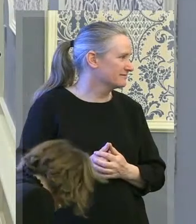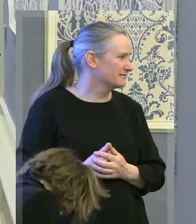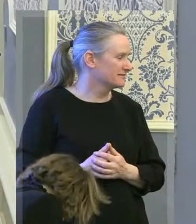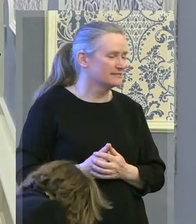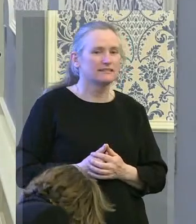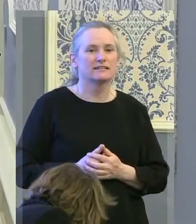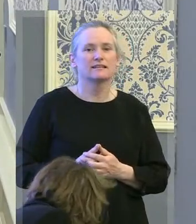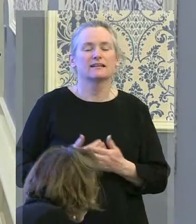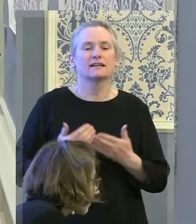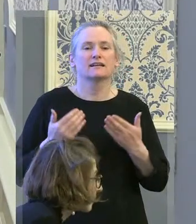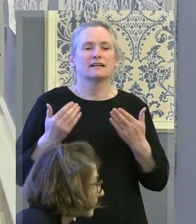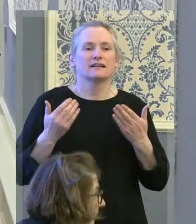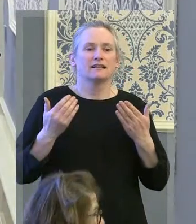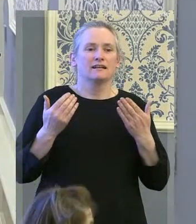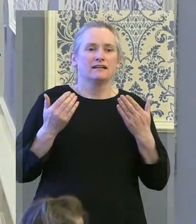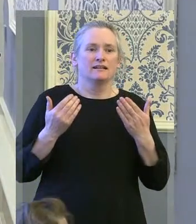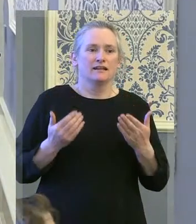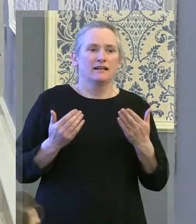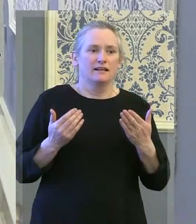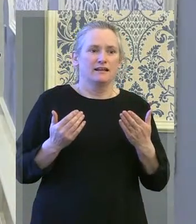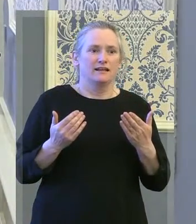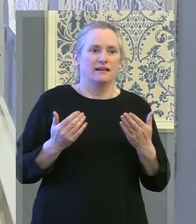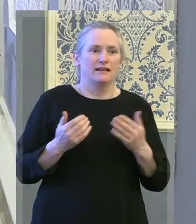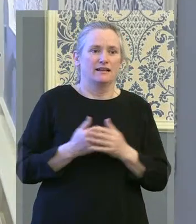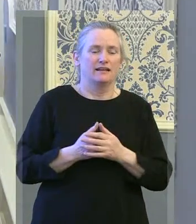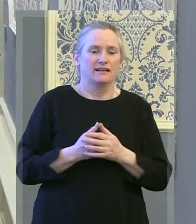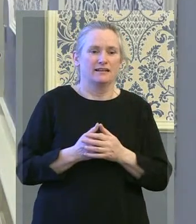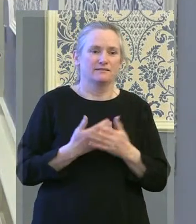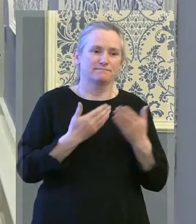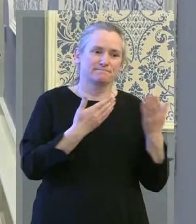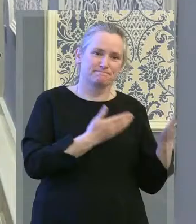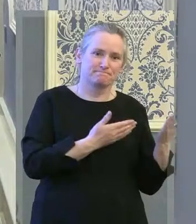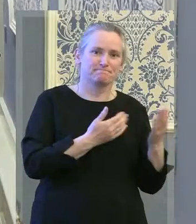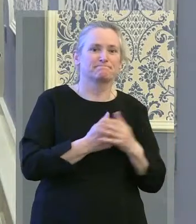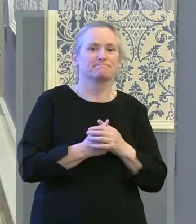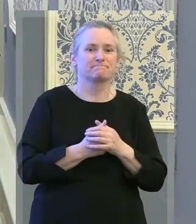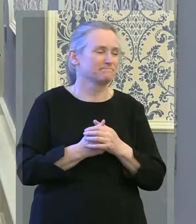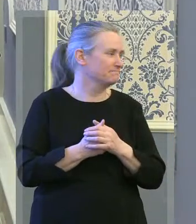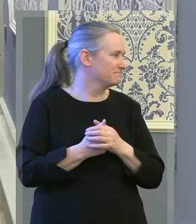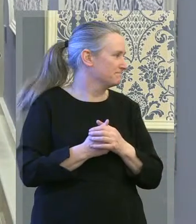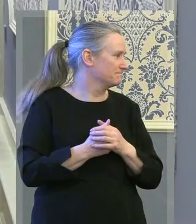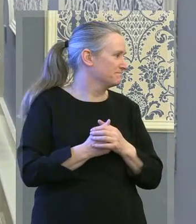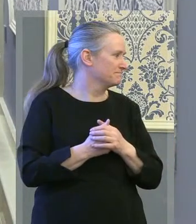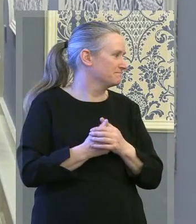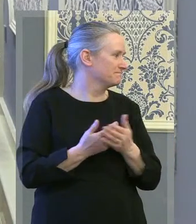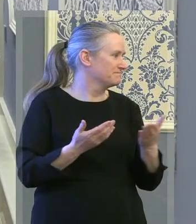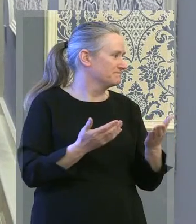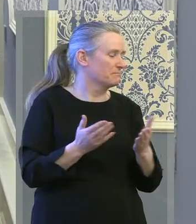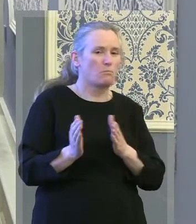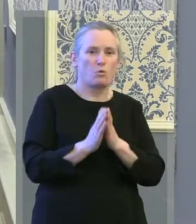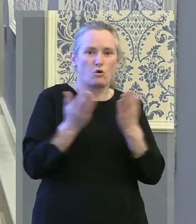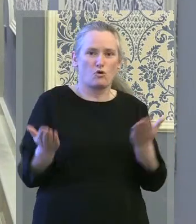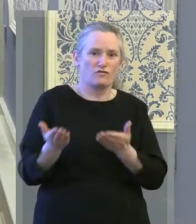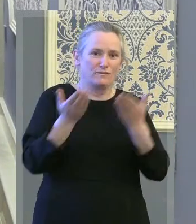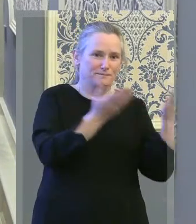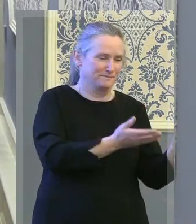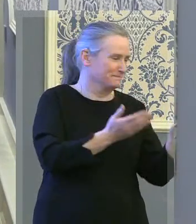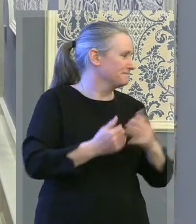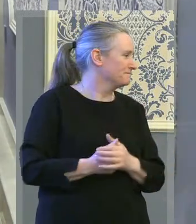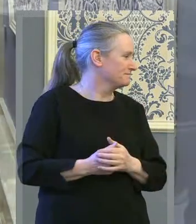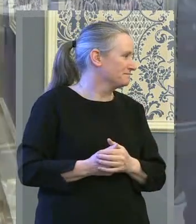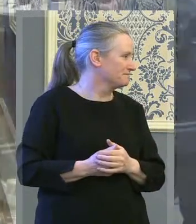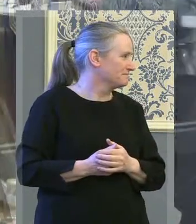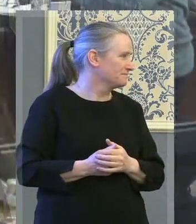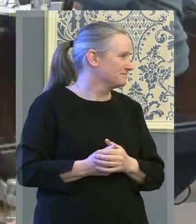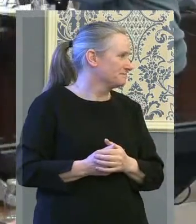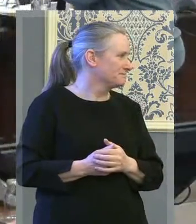And now I'm going to lift this fairly weighty tome over across to Gilbert, and hoping that